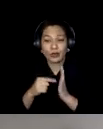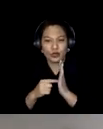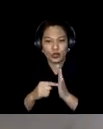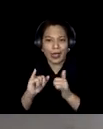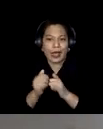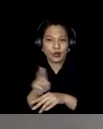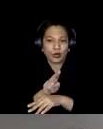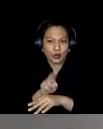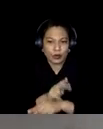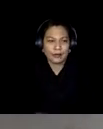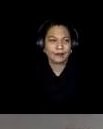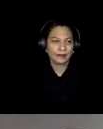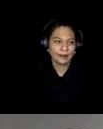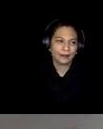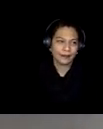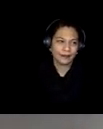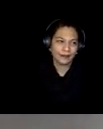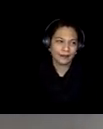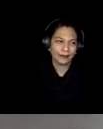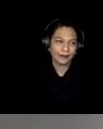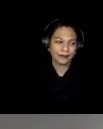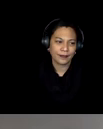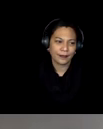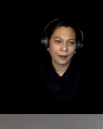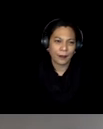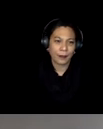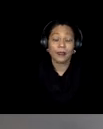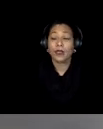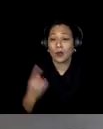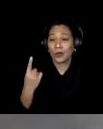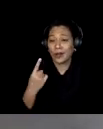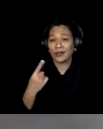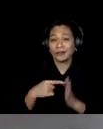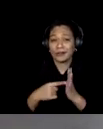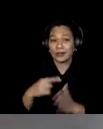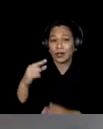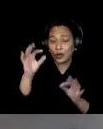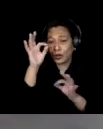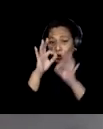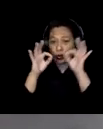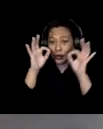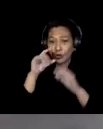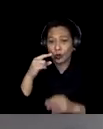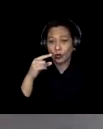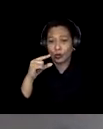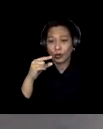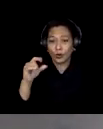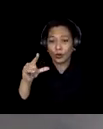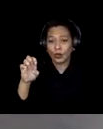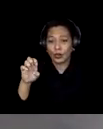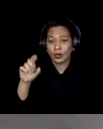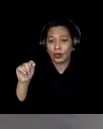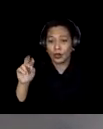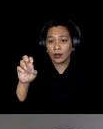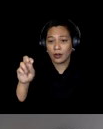them. So Google Trends is a really simple, basic one, and you guys can still see this, right?